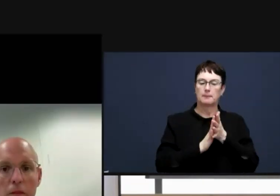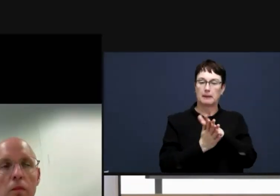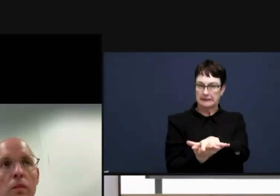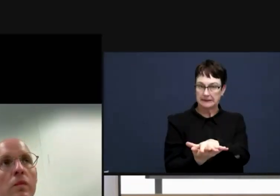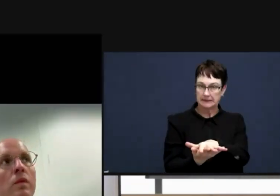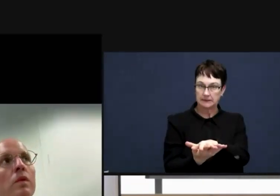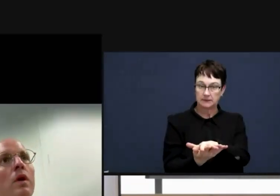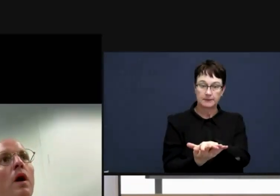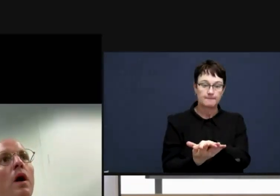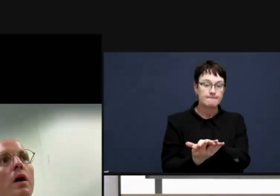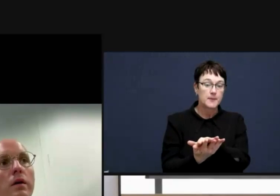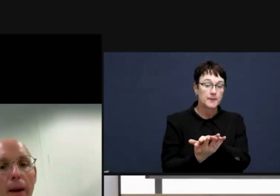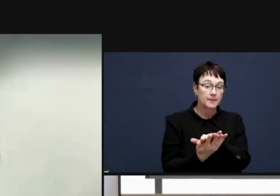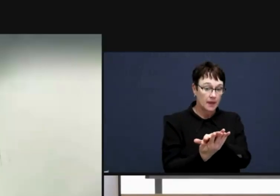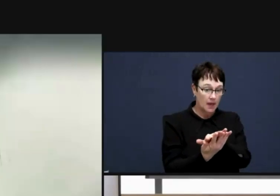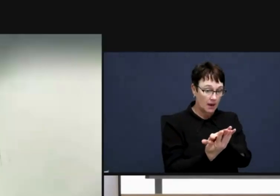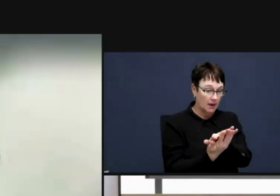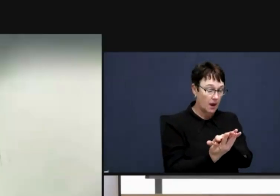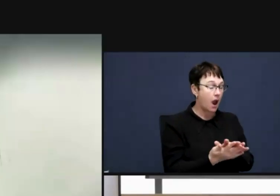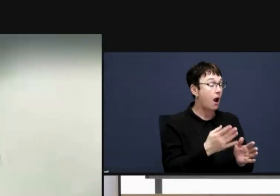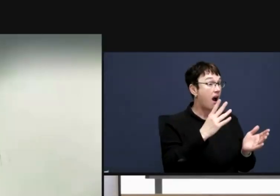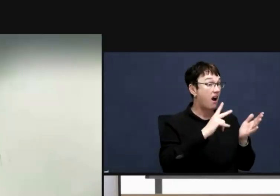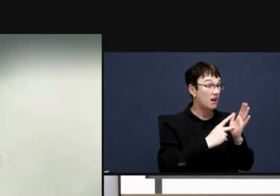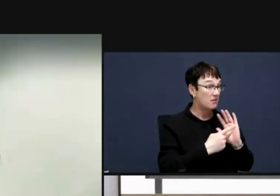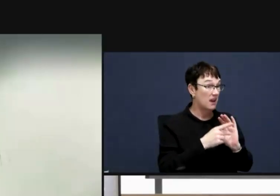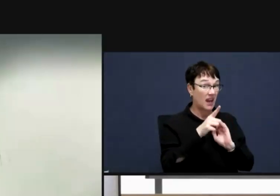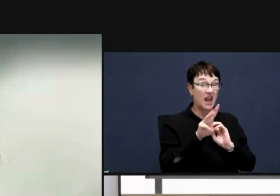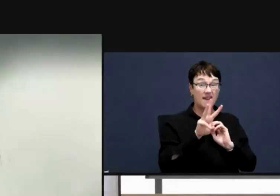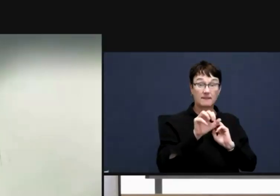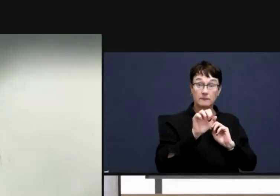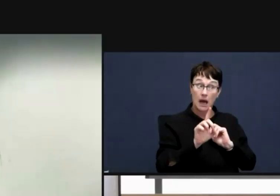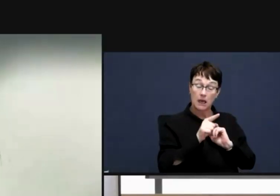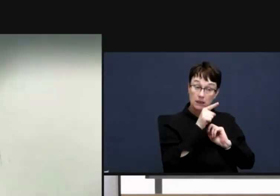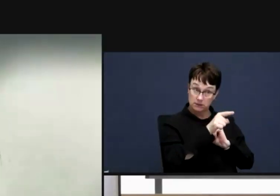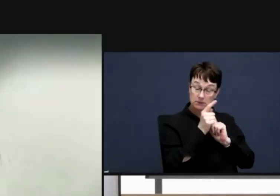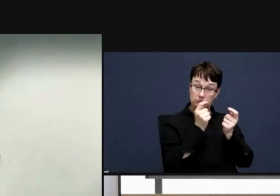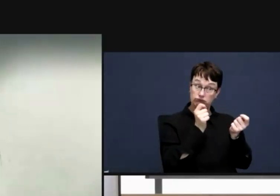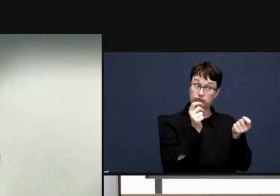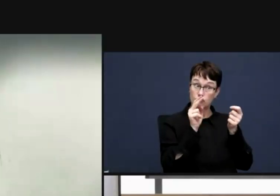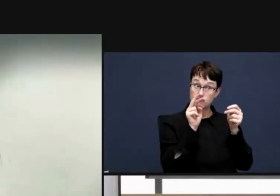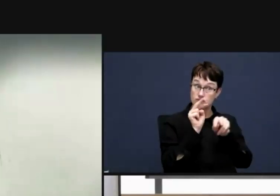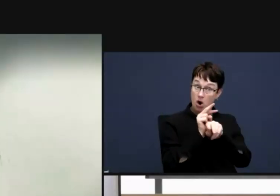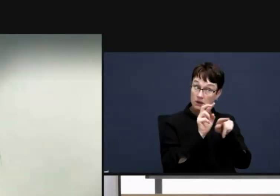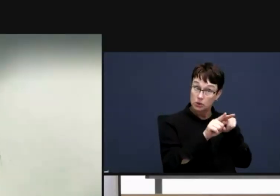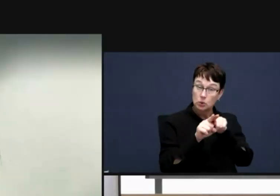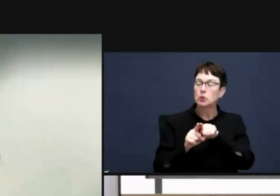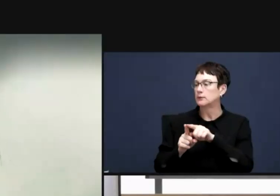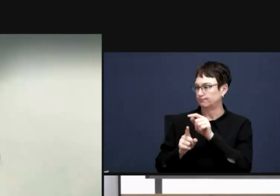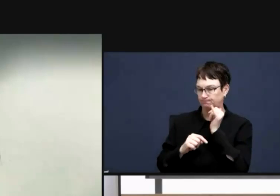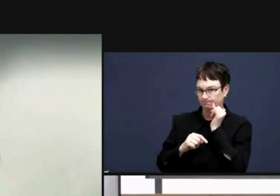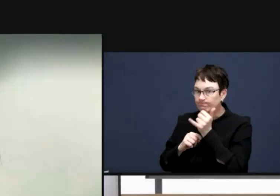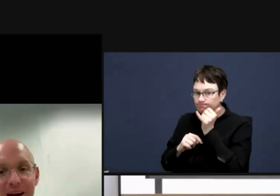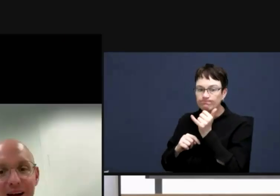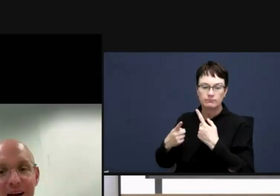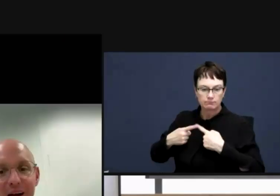the Web Accessibility Directive. Yeah. So we're the party that took control of that a couple